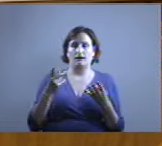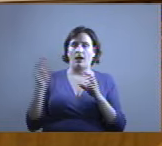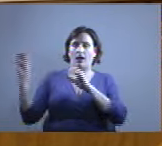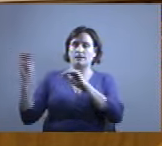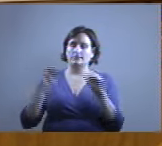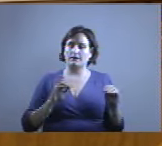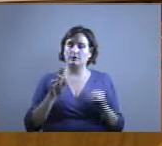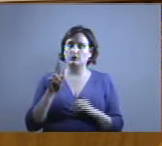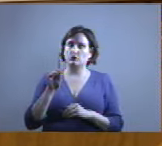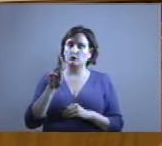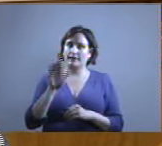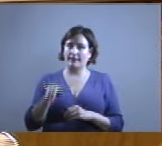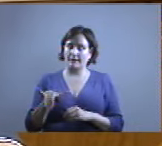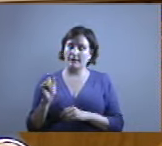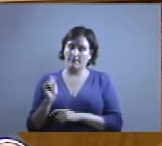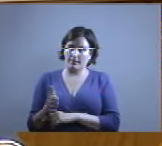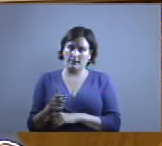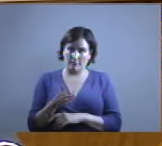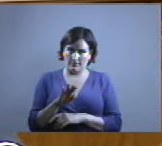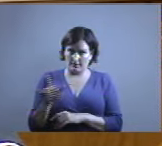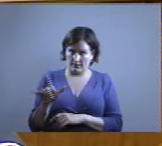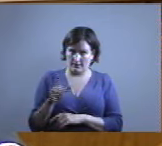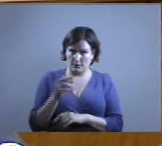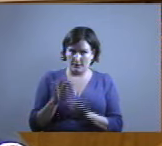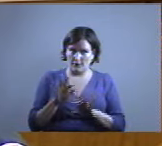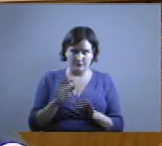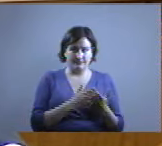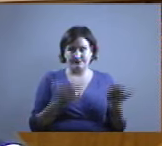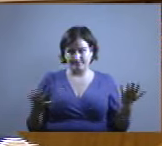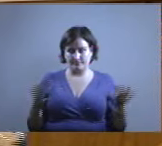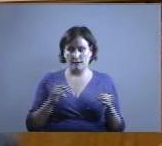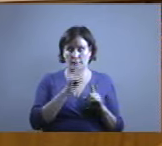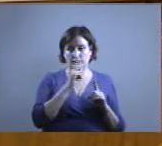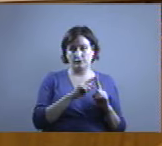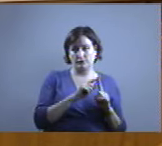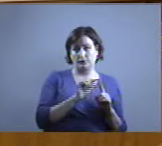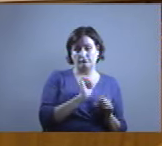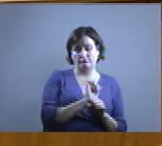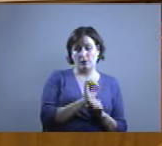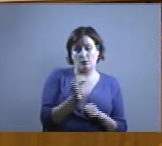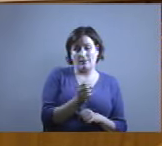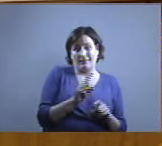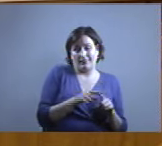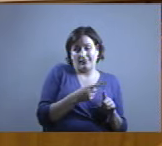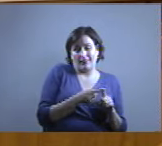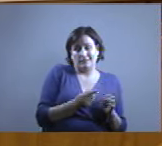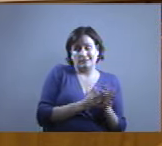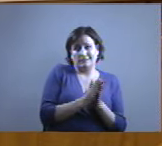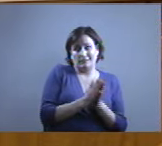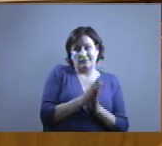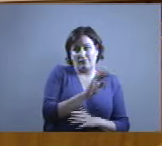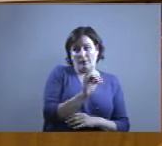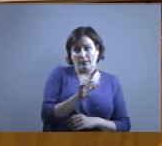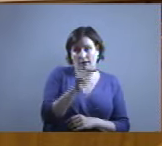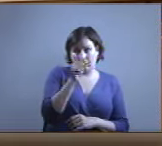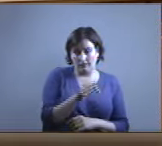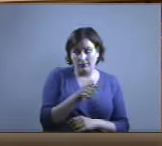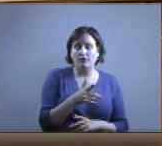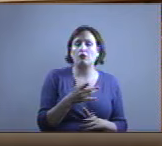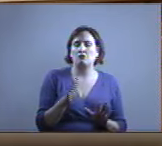all 2013. The Employment Tax Incentive Bill is part of a discourse that we've